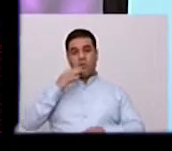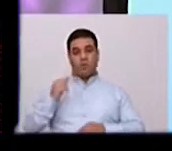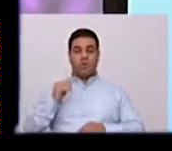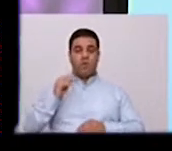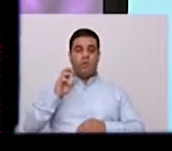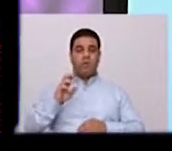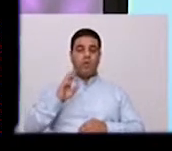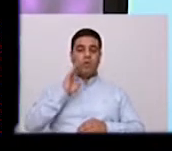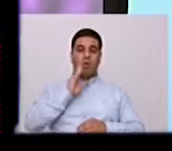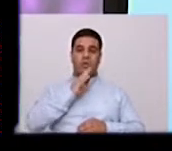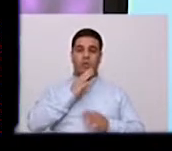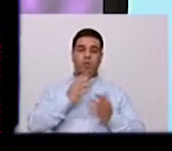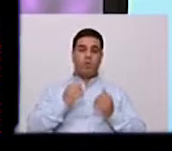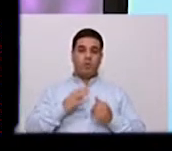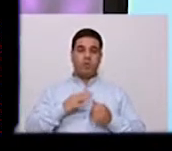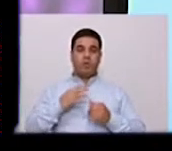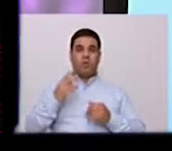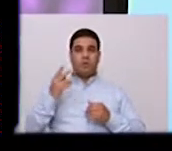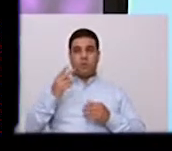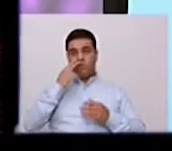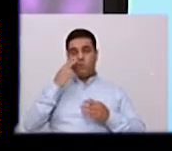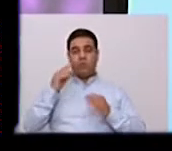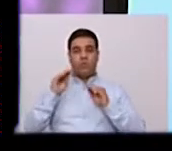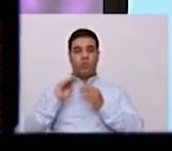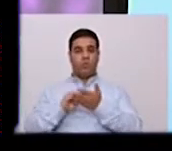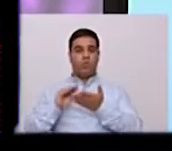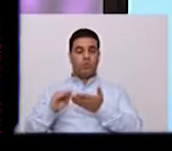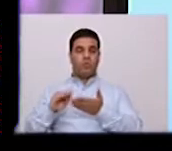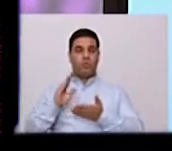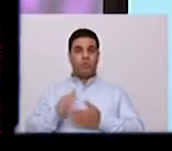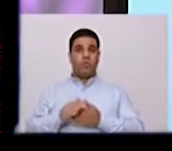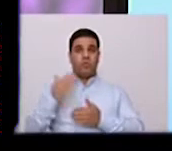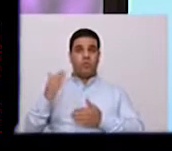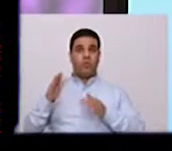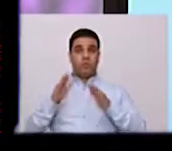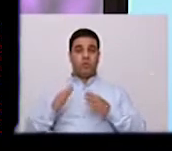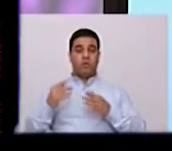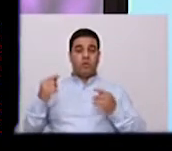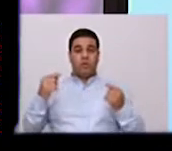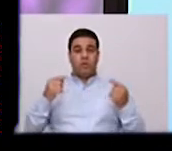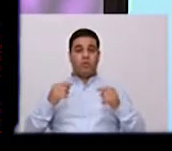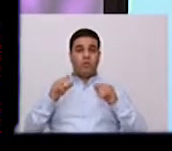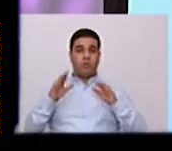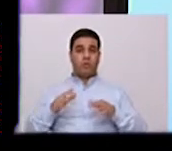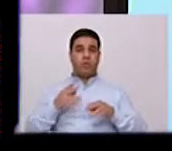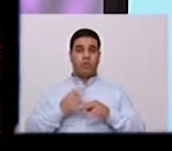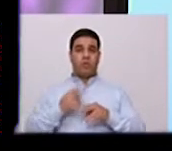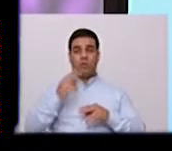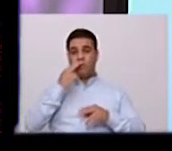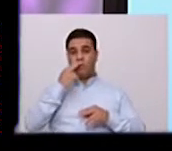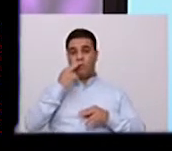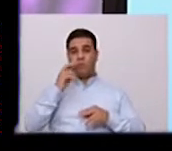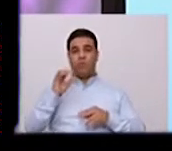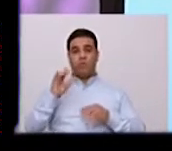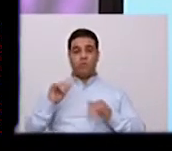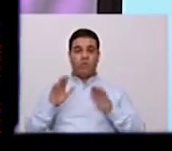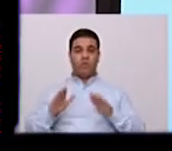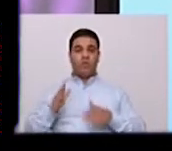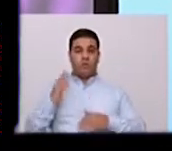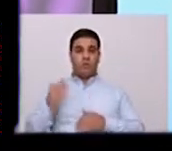B'ni onasidan olgan ikkinchi tayoqchaga joylashtiramiz. Bu yerda qarama-qarshi tomonida kichkina harflar